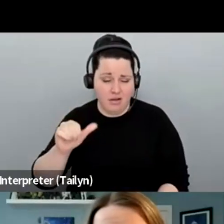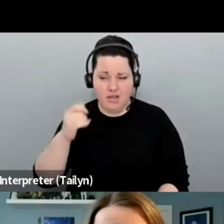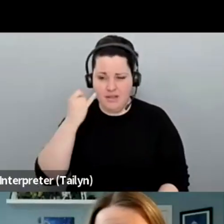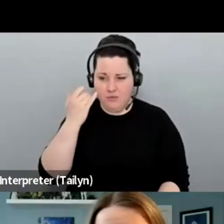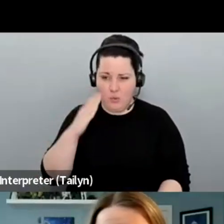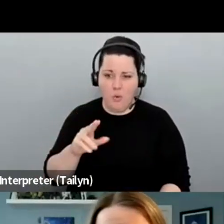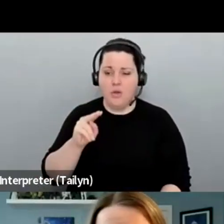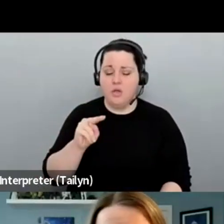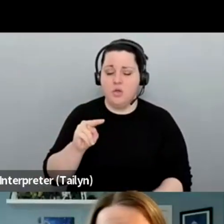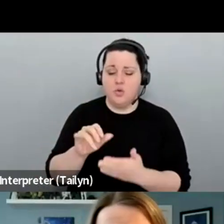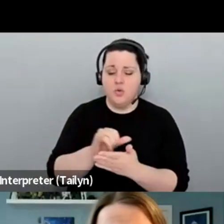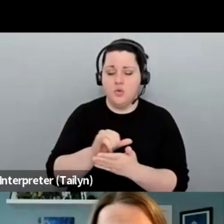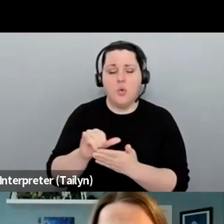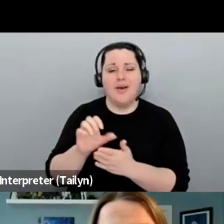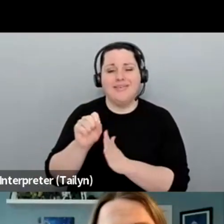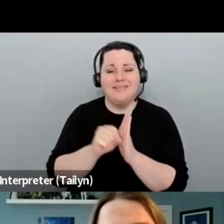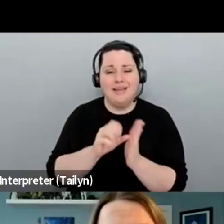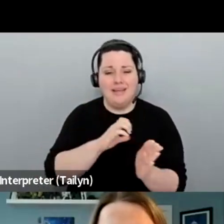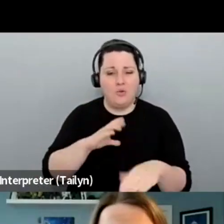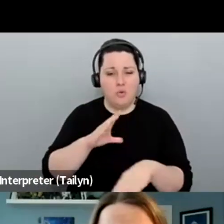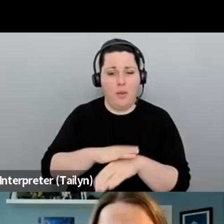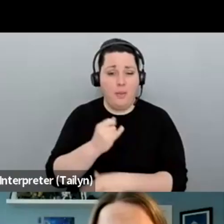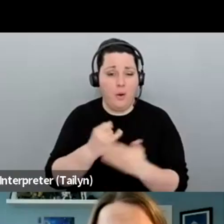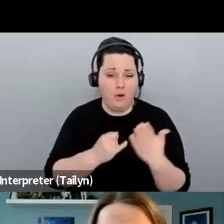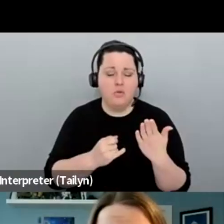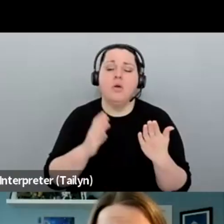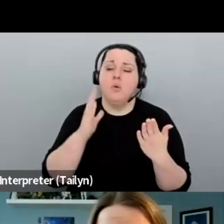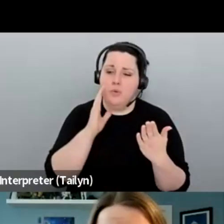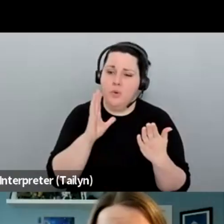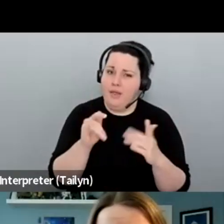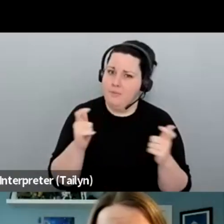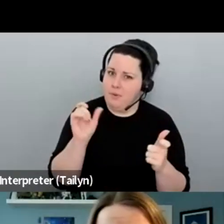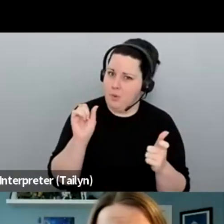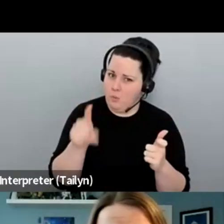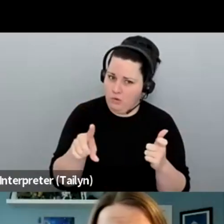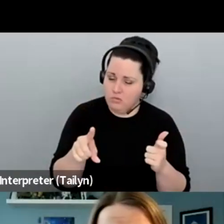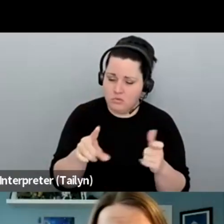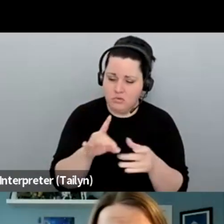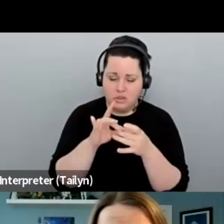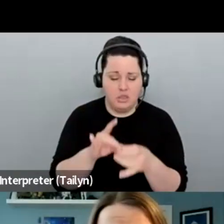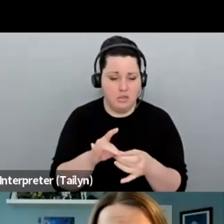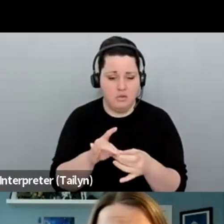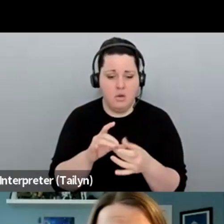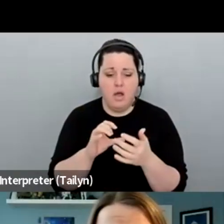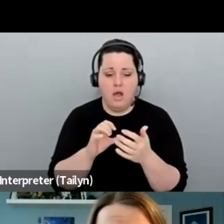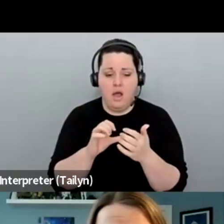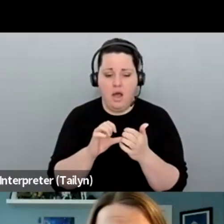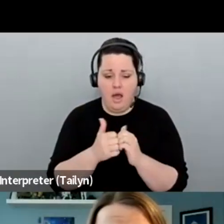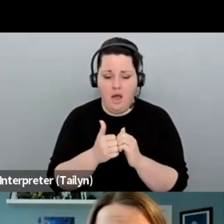know, stands for New York State Council on the Arts. We know that this is a very big question that has come up in terms of how